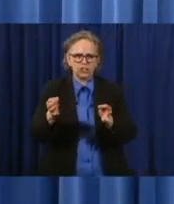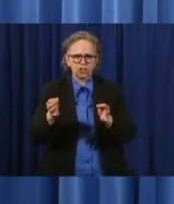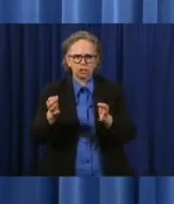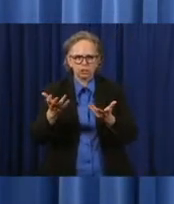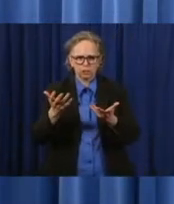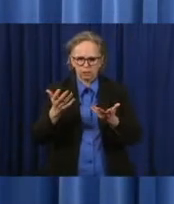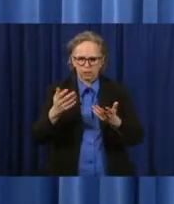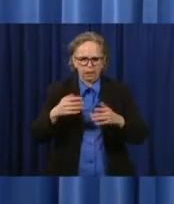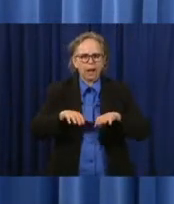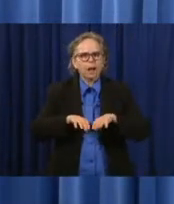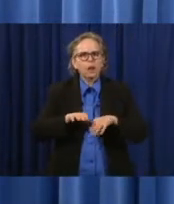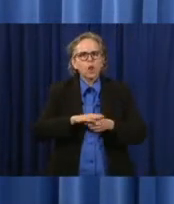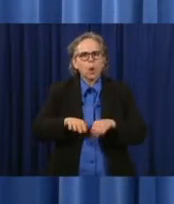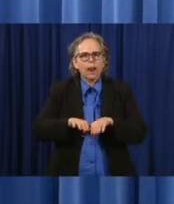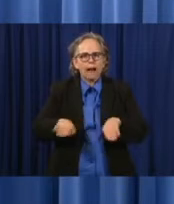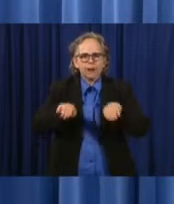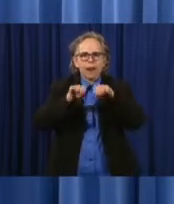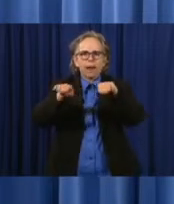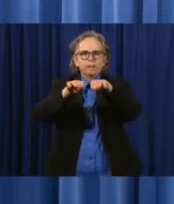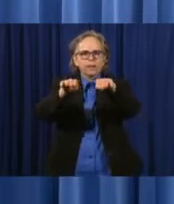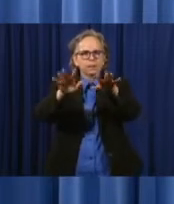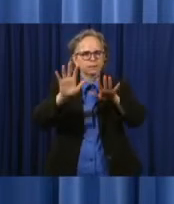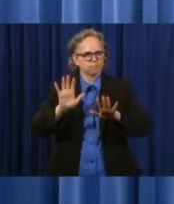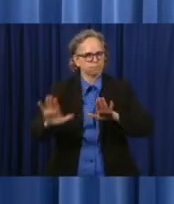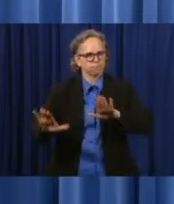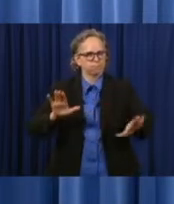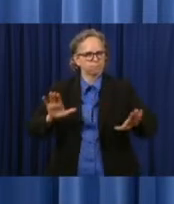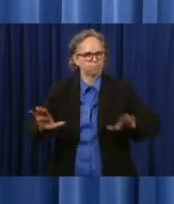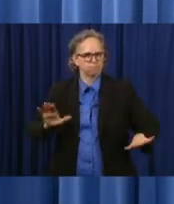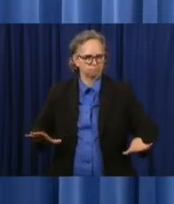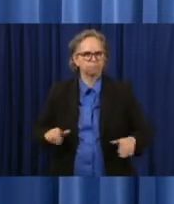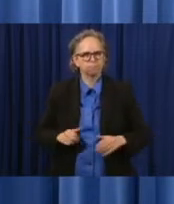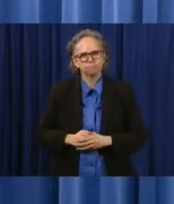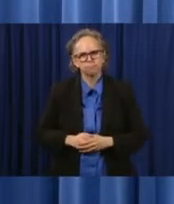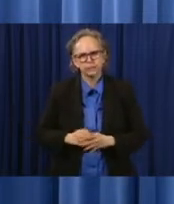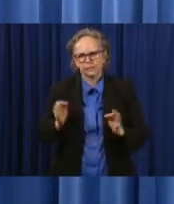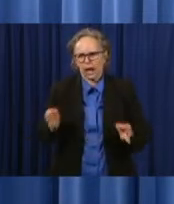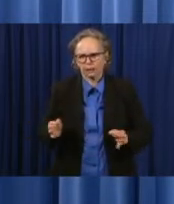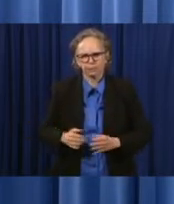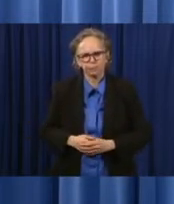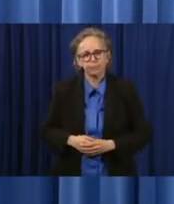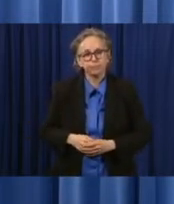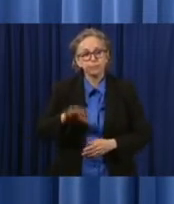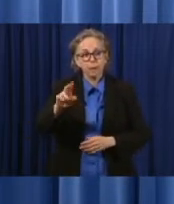amount. We don't want people who are coming back who are positive for COVID.